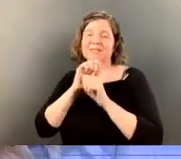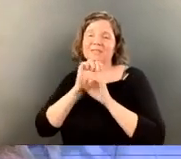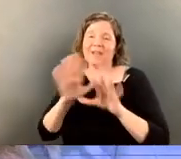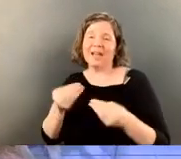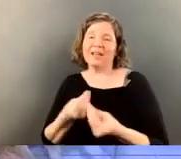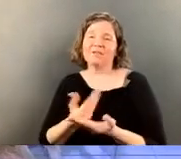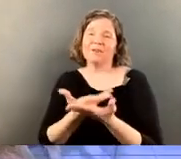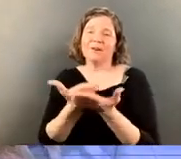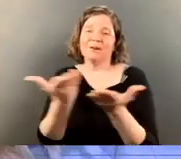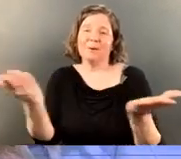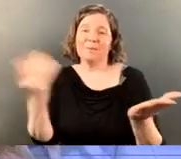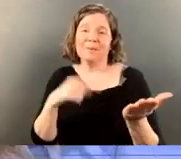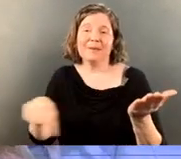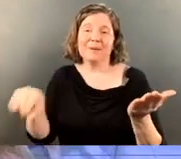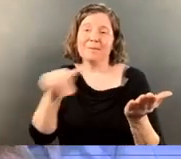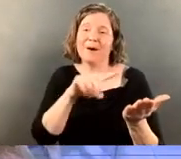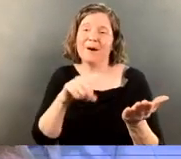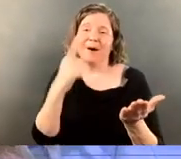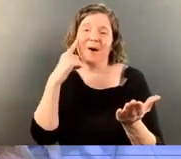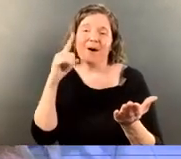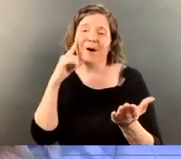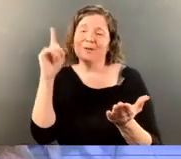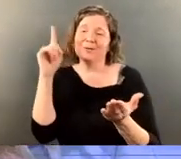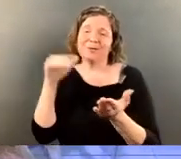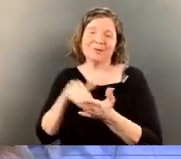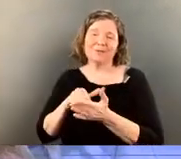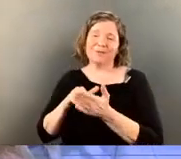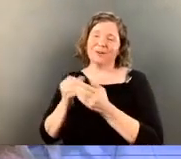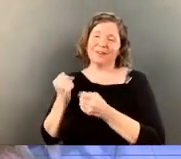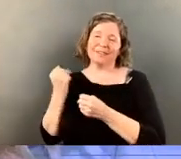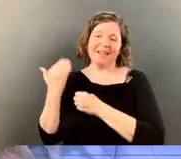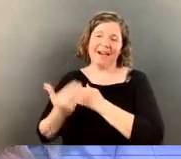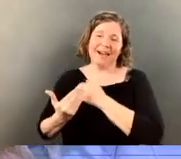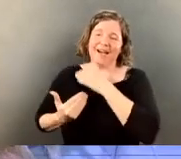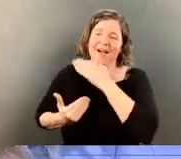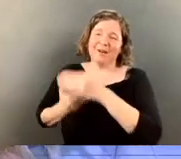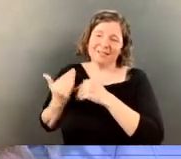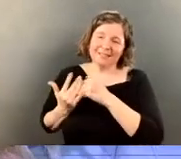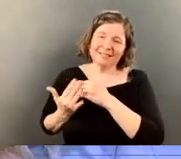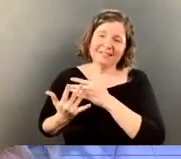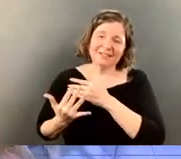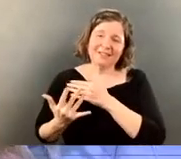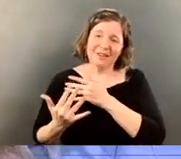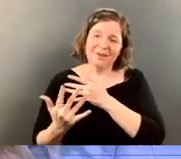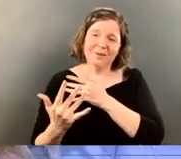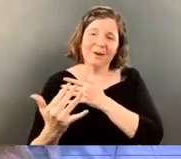his favor be upon you and a thousand